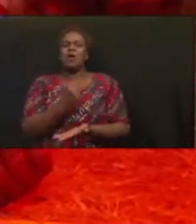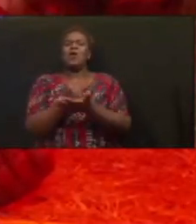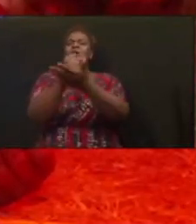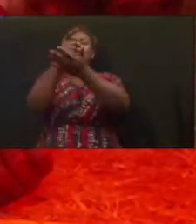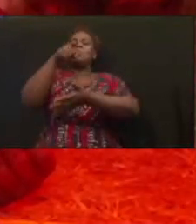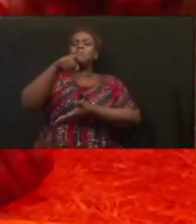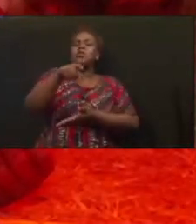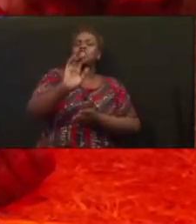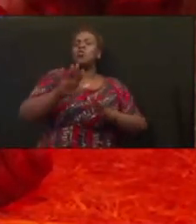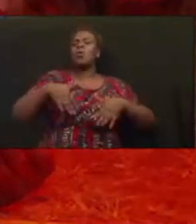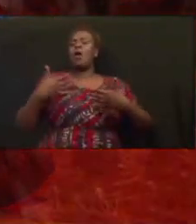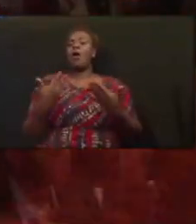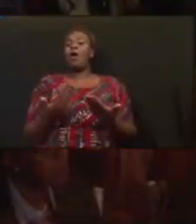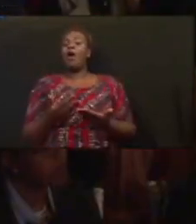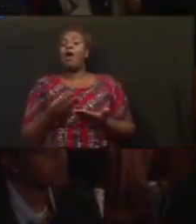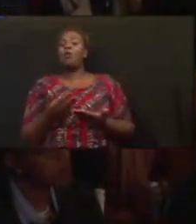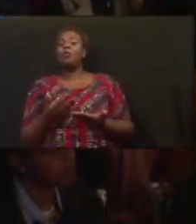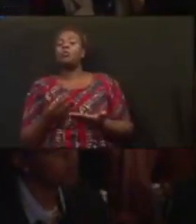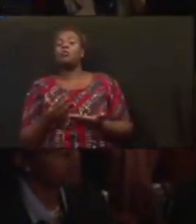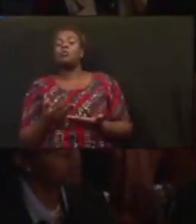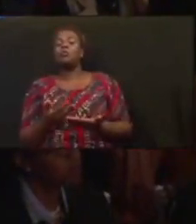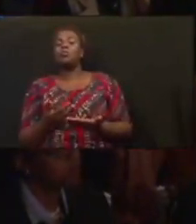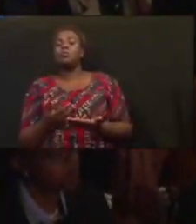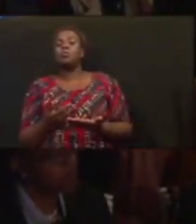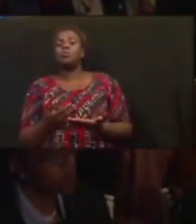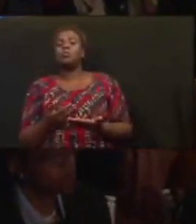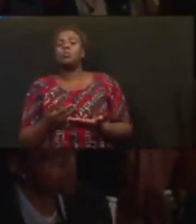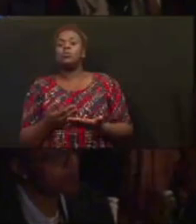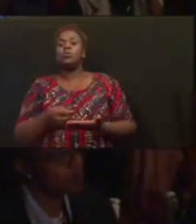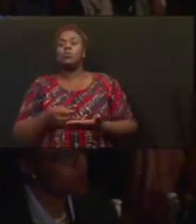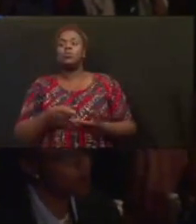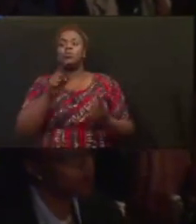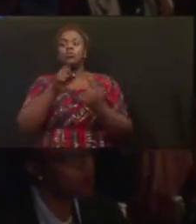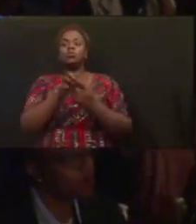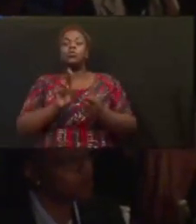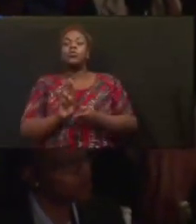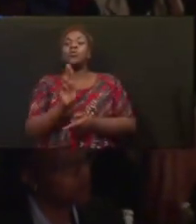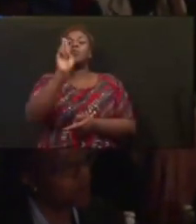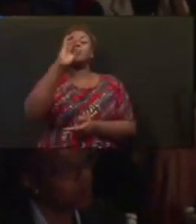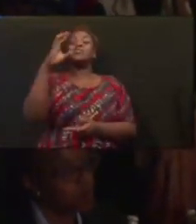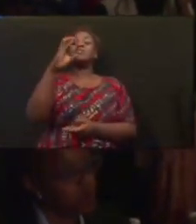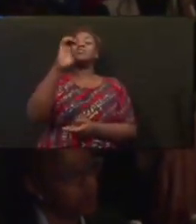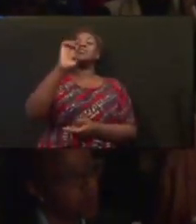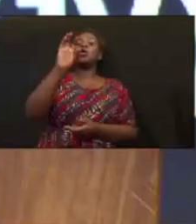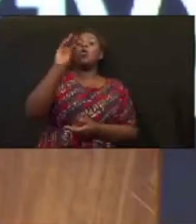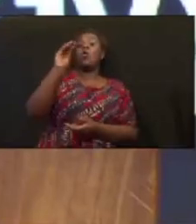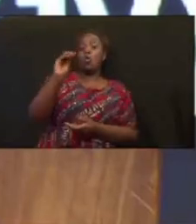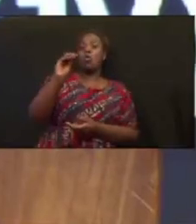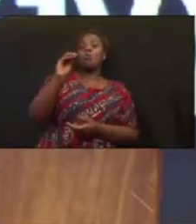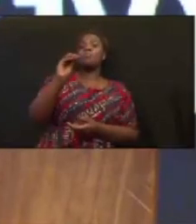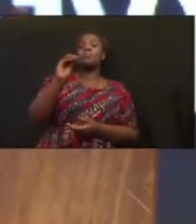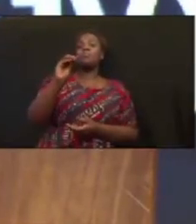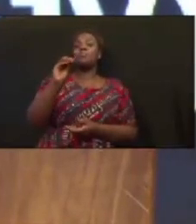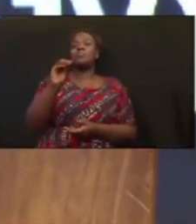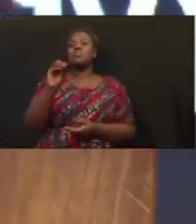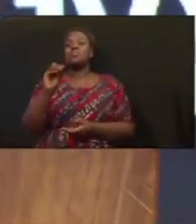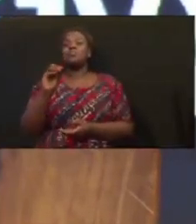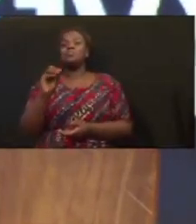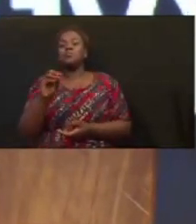way through the cosmos. These are the groups of people who will rise as CEOs. These are the groups of people who will rise as educators. These are